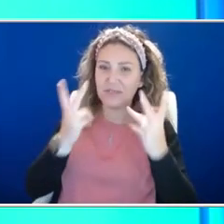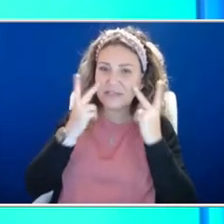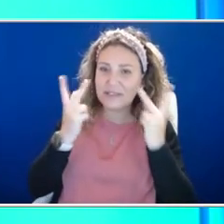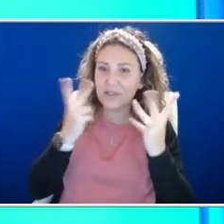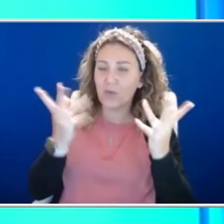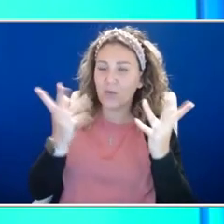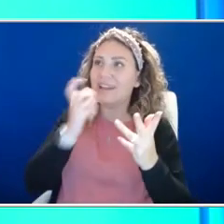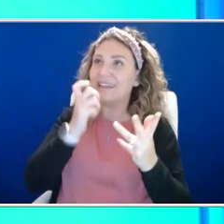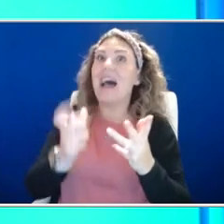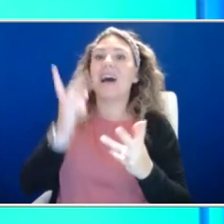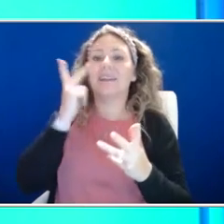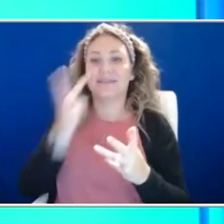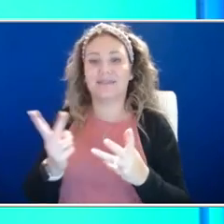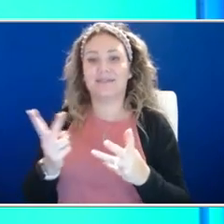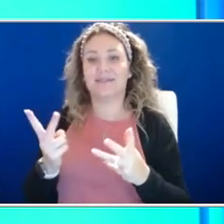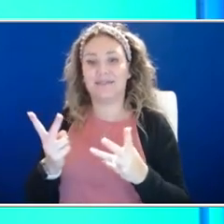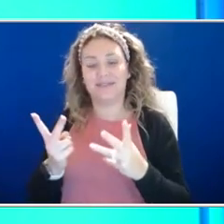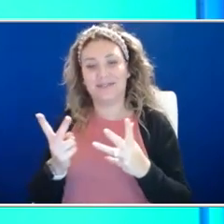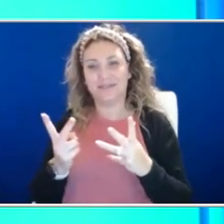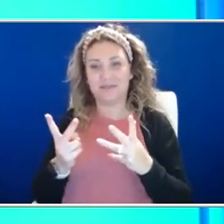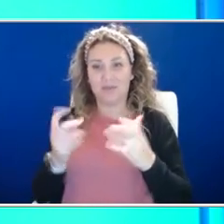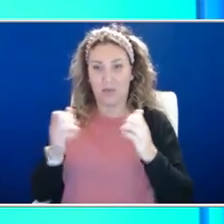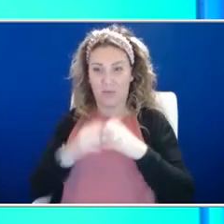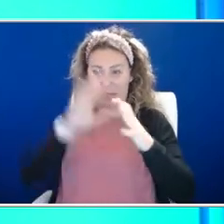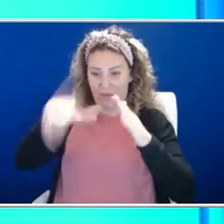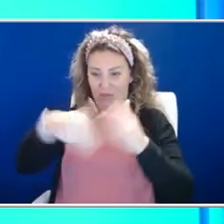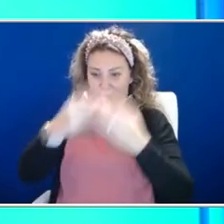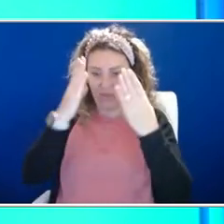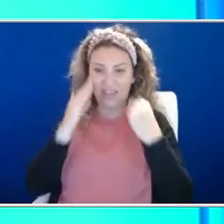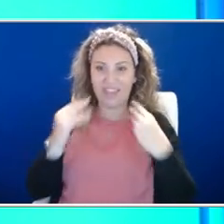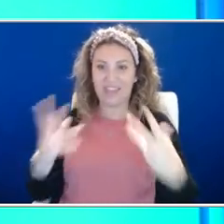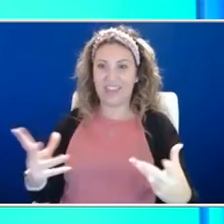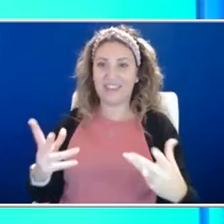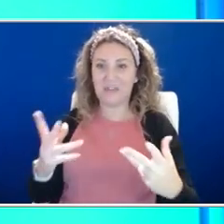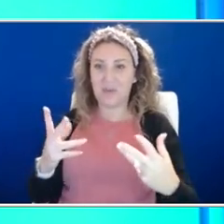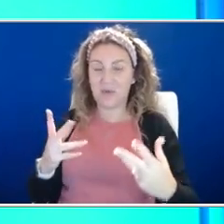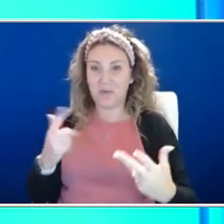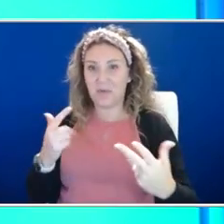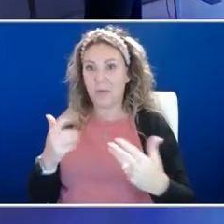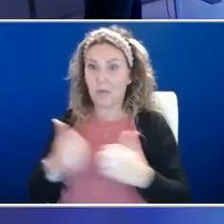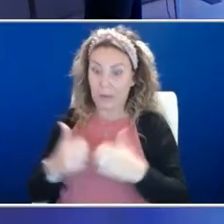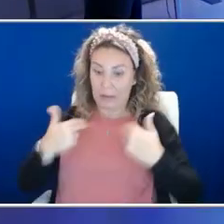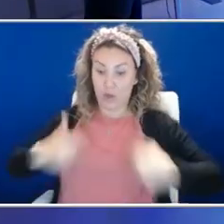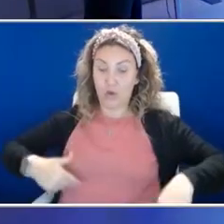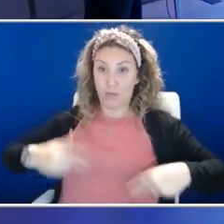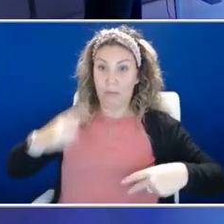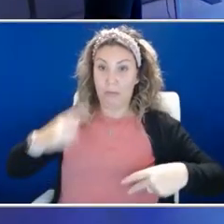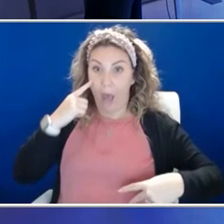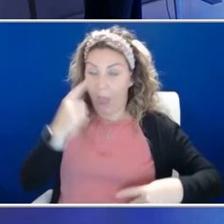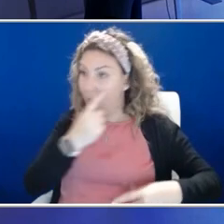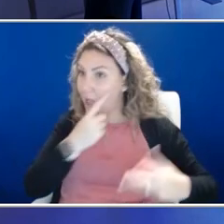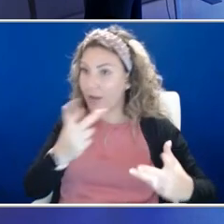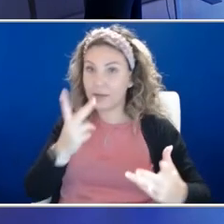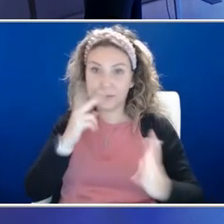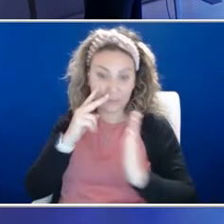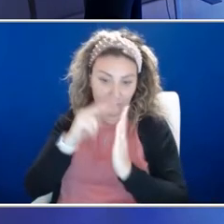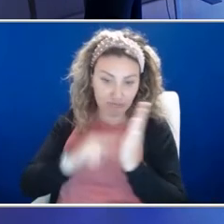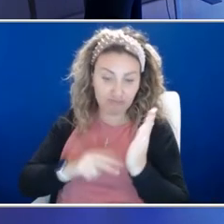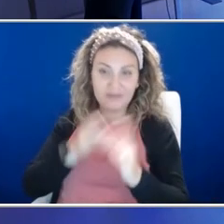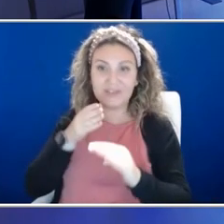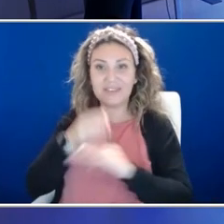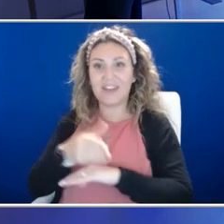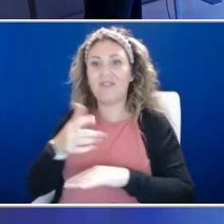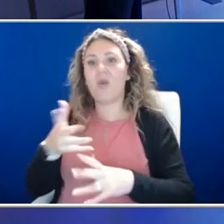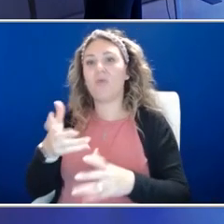the massive data, right, with the human eyes. So it's usually exciting. It is. After this, I want you to work with